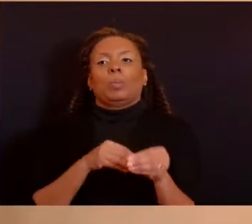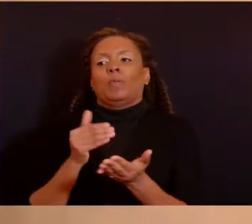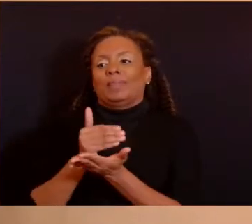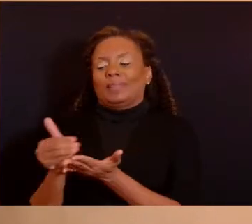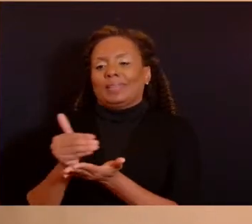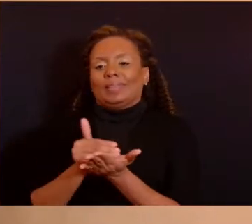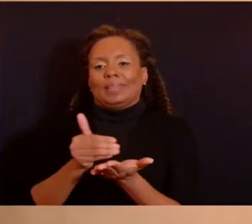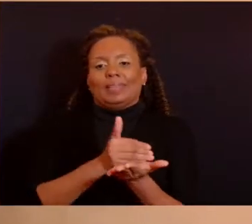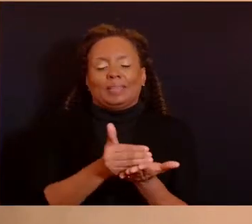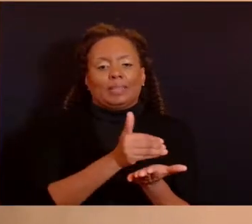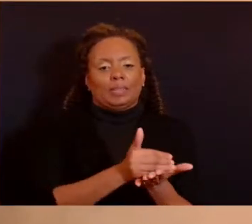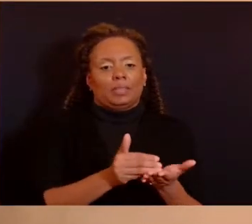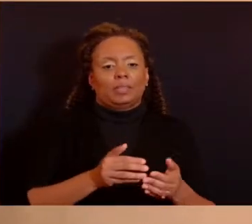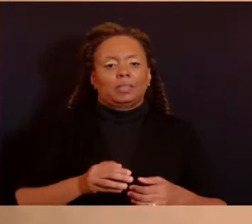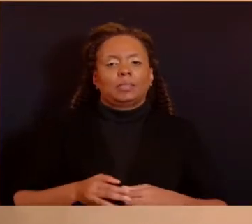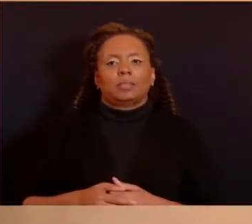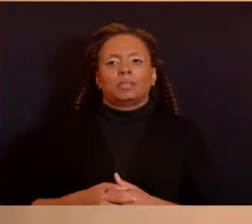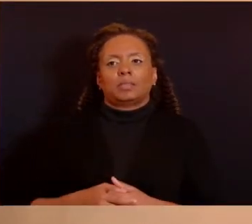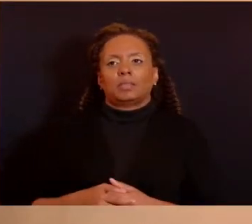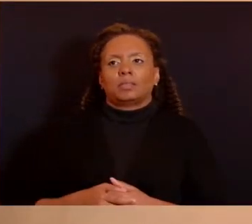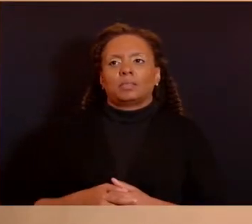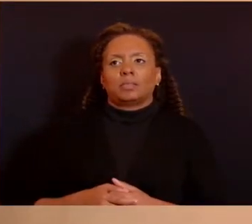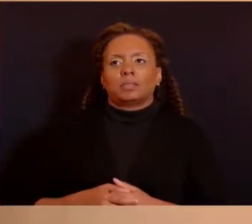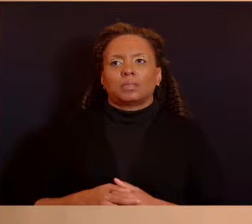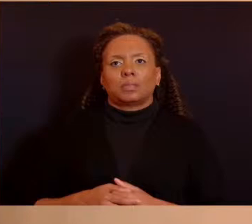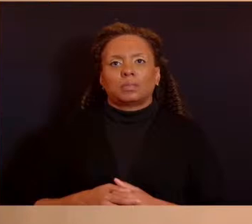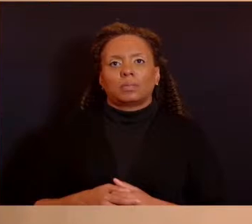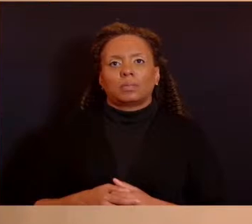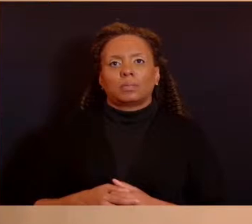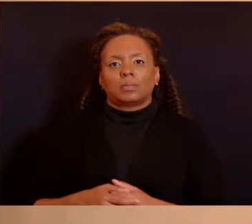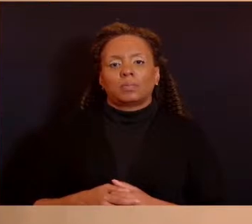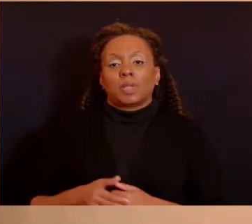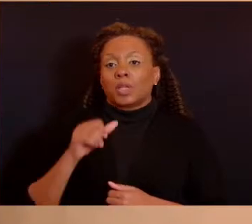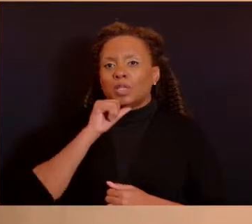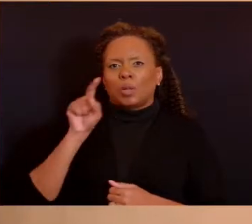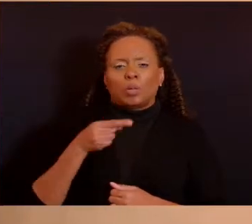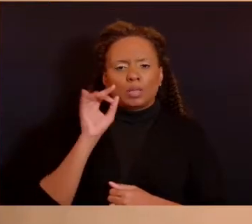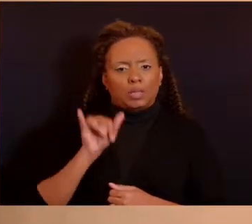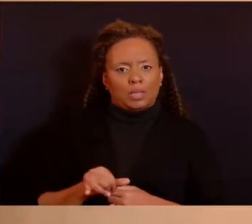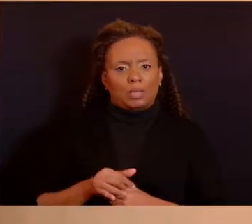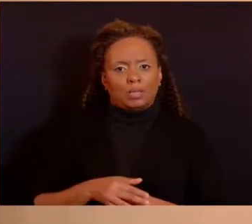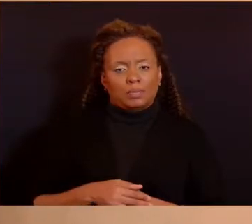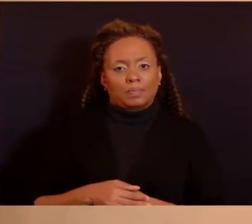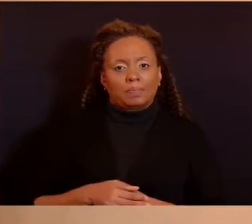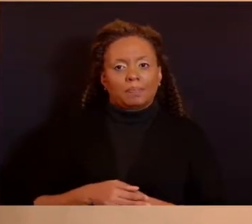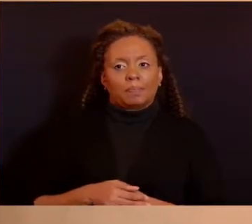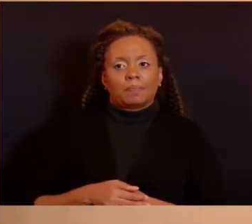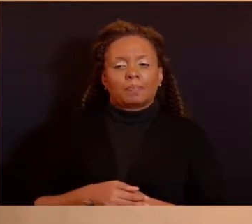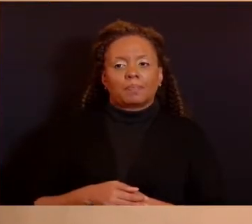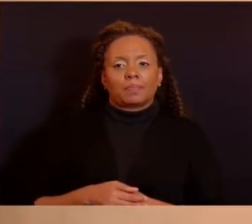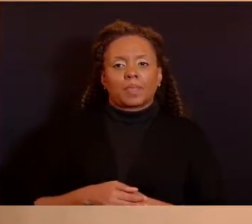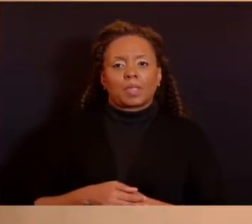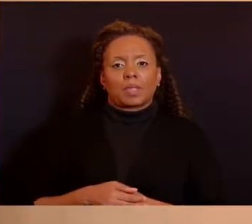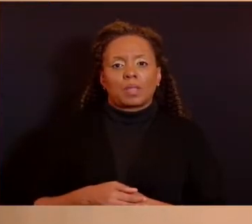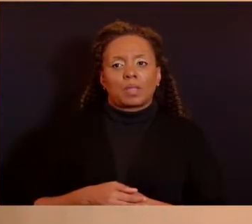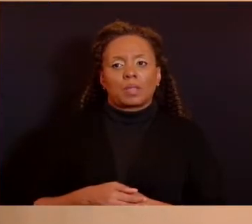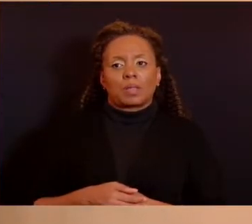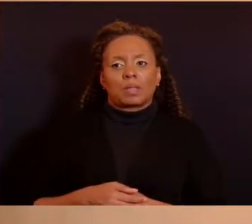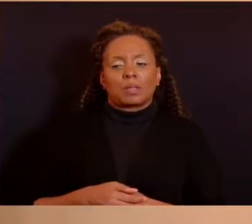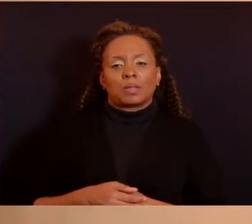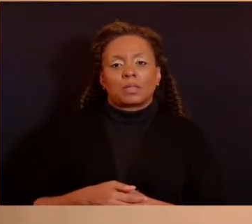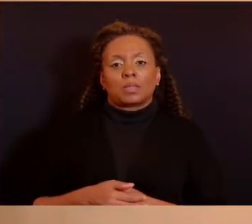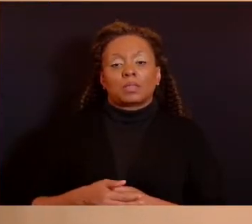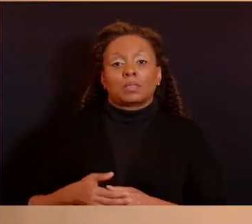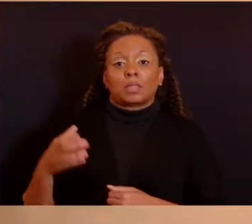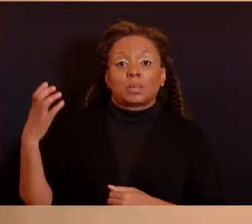roadways. In addition to that, I'll let you know that they're not only removing the ash from the roadways, they're also assisting at the direction of the head of each depot